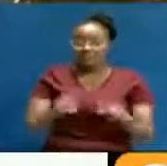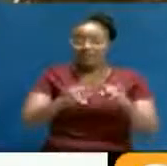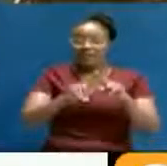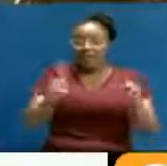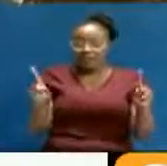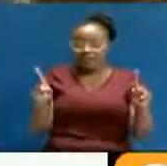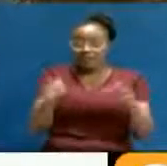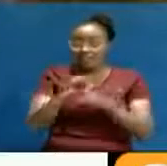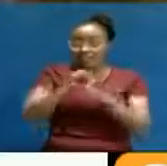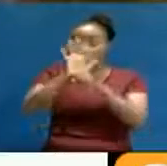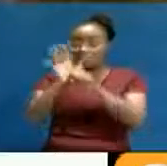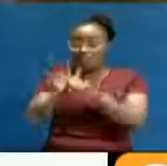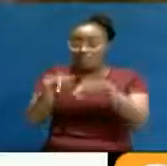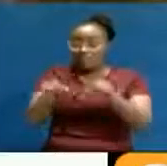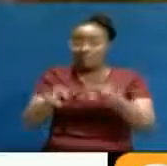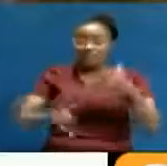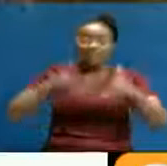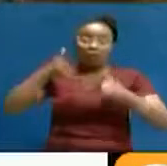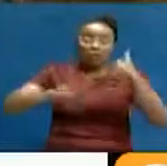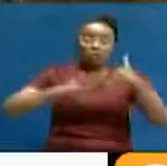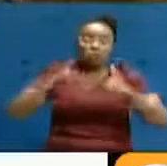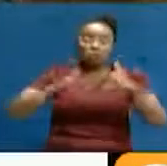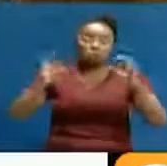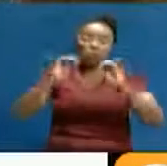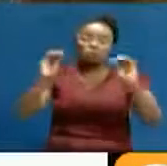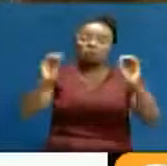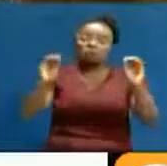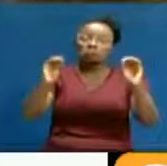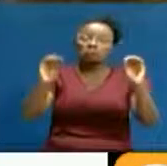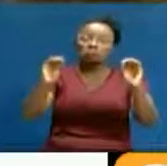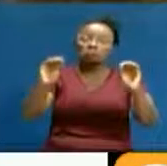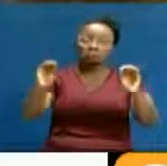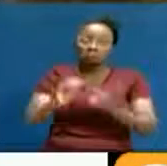Lakini kutokana na corona hawakuweza kujibamba.